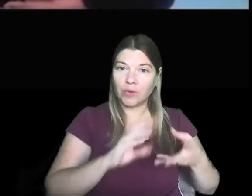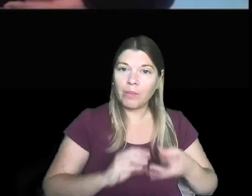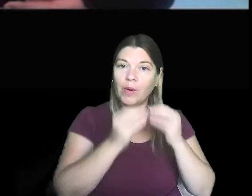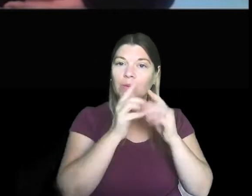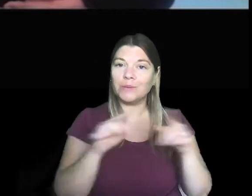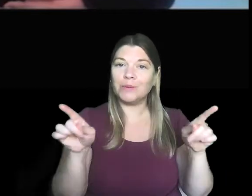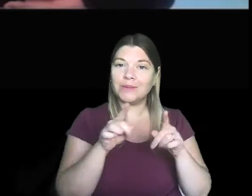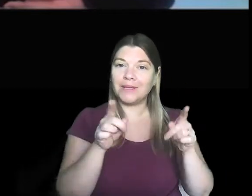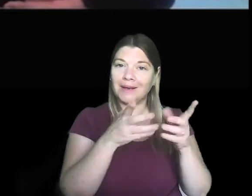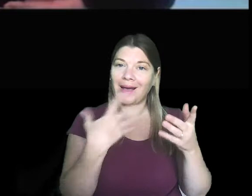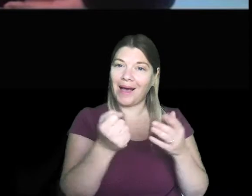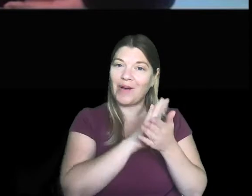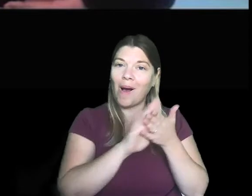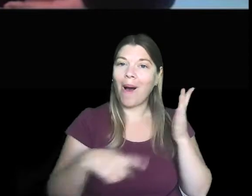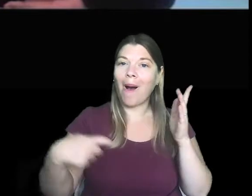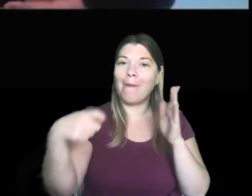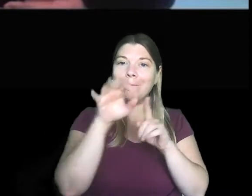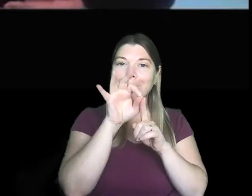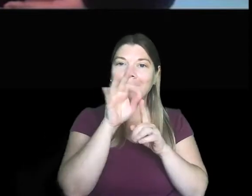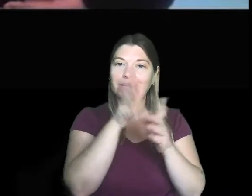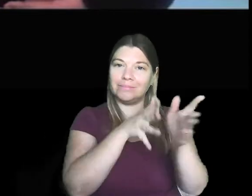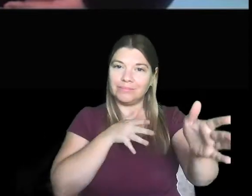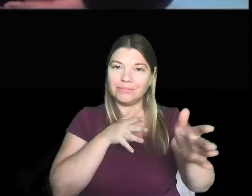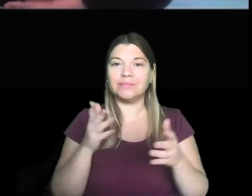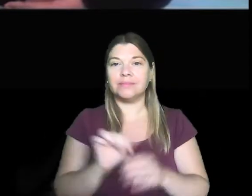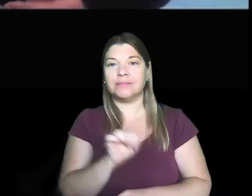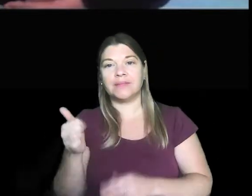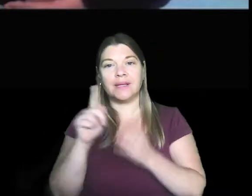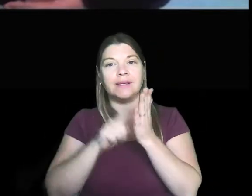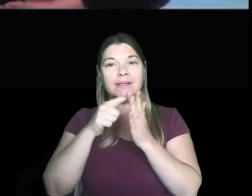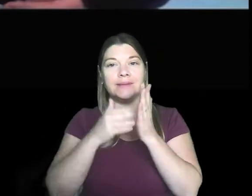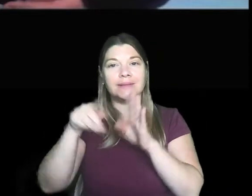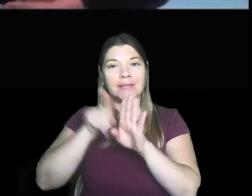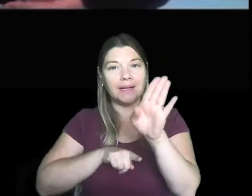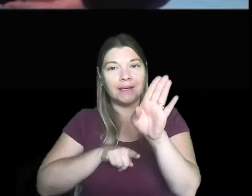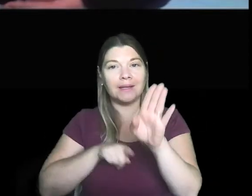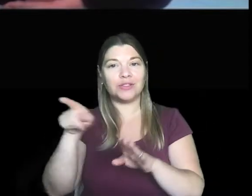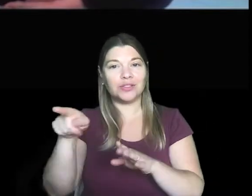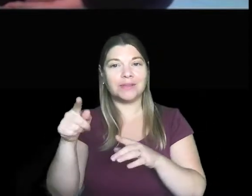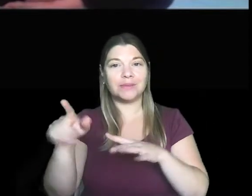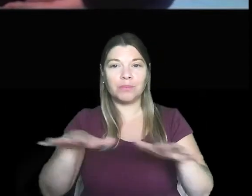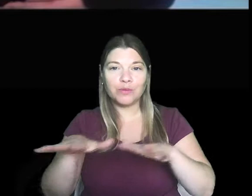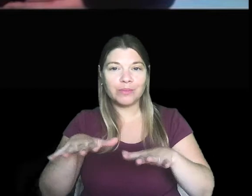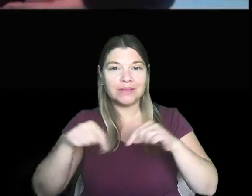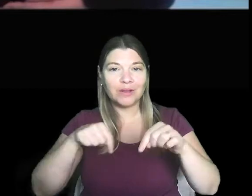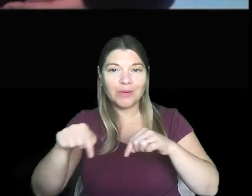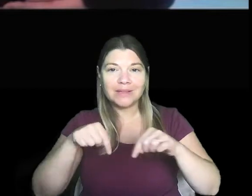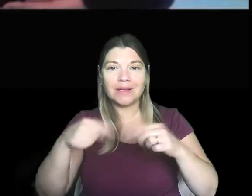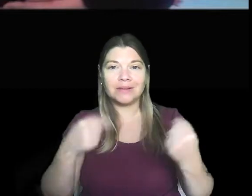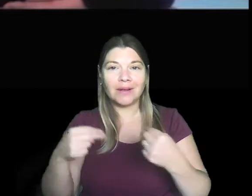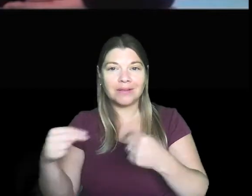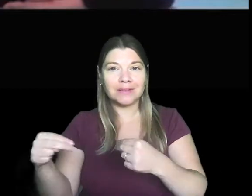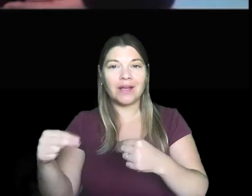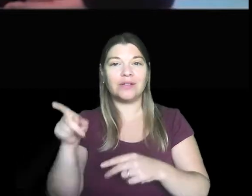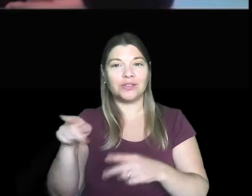Linzy is a movement facilitator and a dancer. She is sat on a yoga mat. We are in two